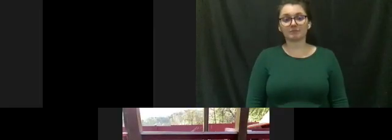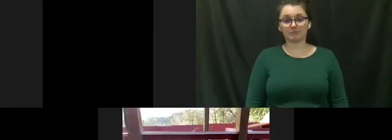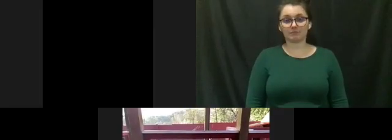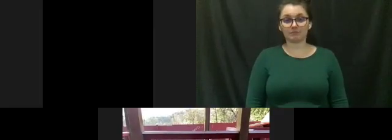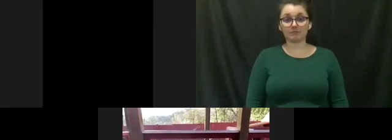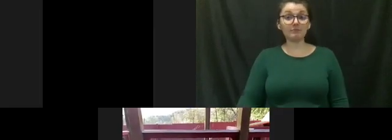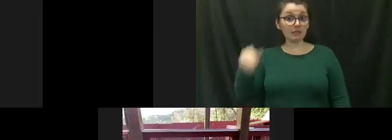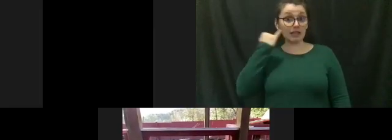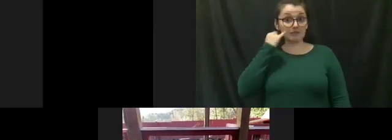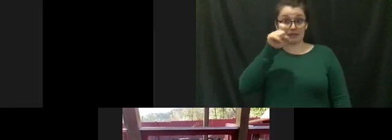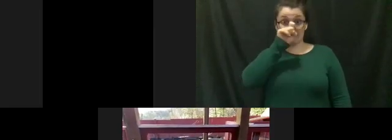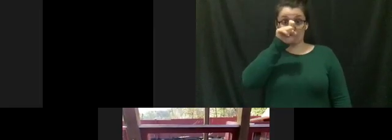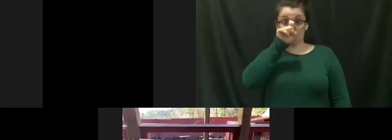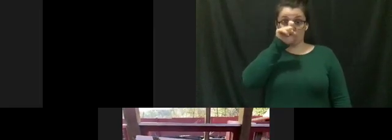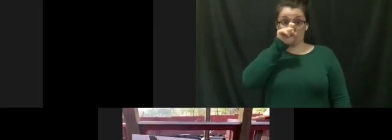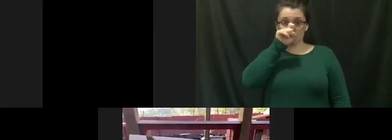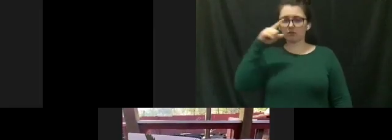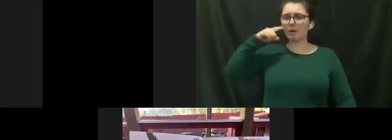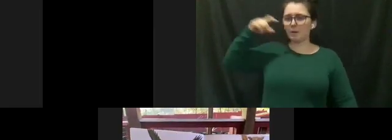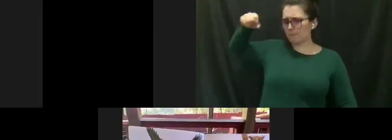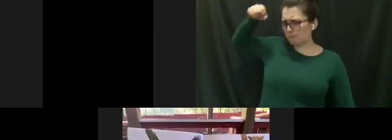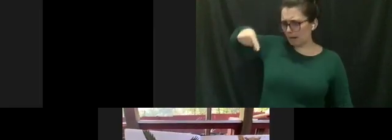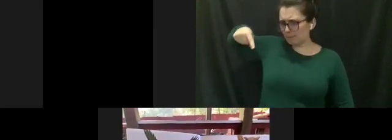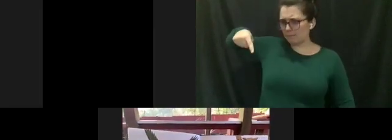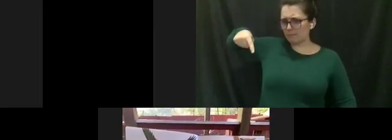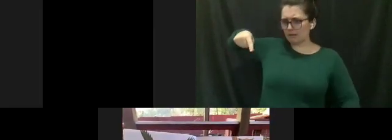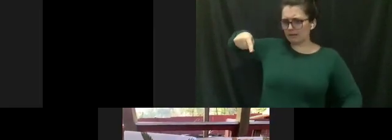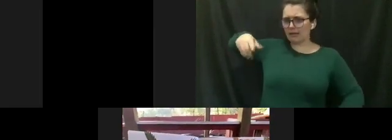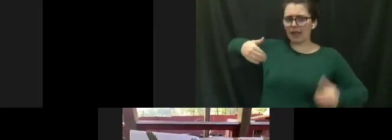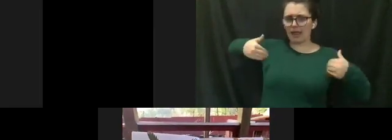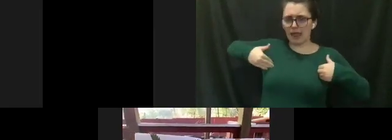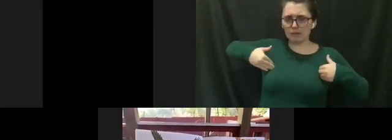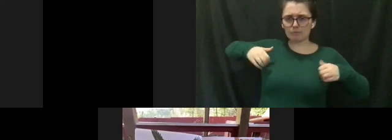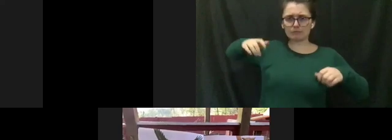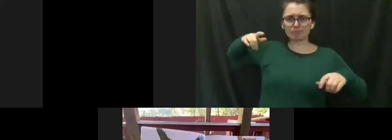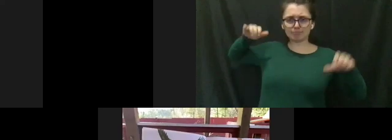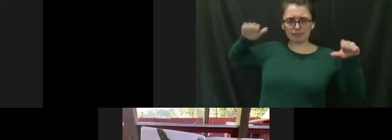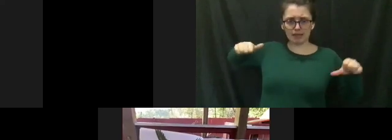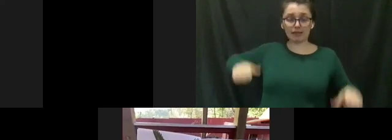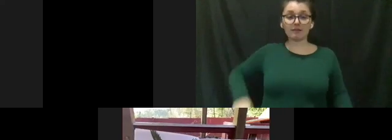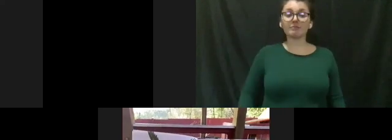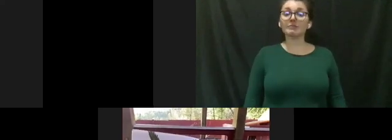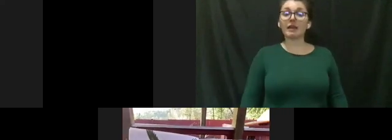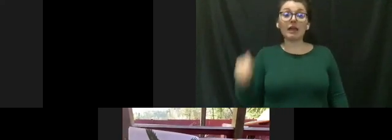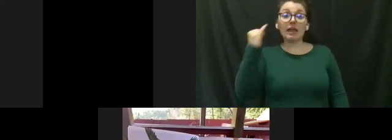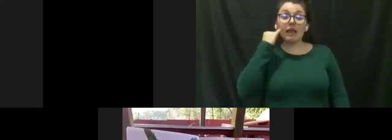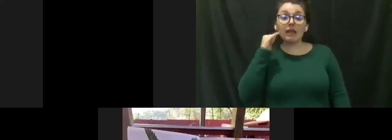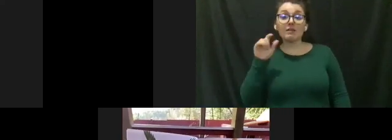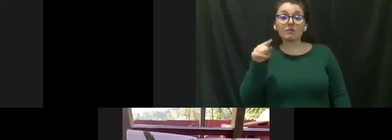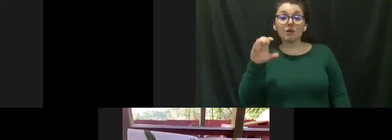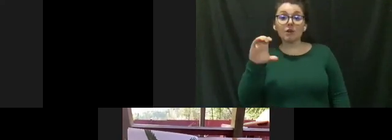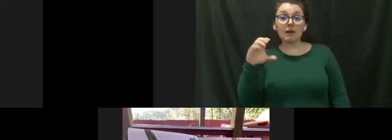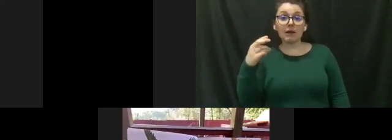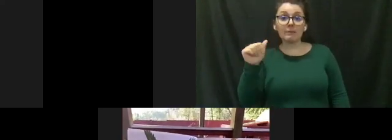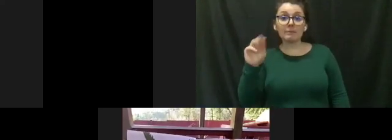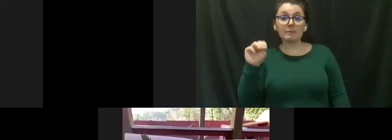If you're an eagle, you spot tiny animals from high in the air. If you're a chameleon, you look 2 ways